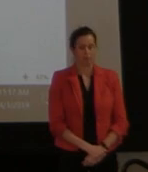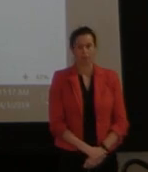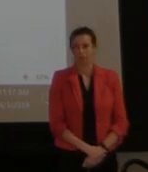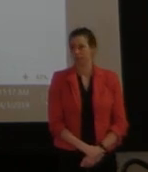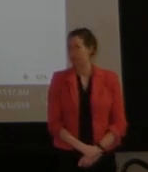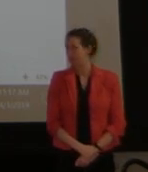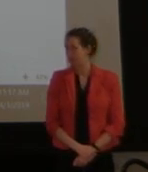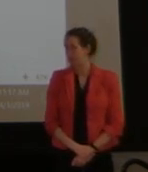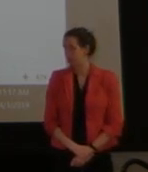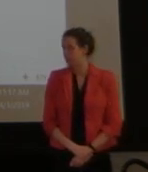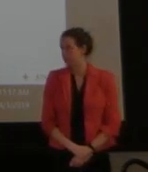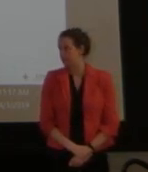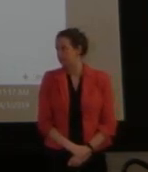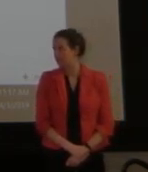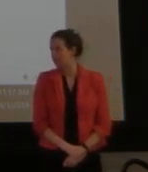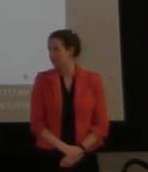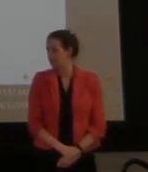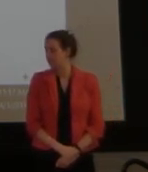Whoops.